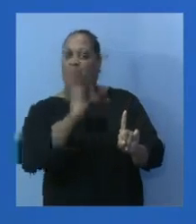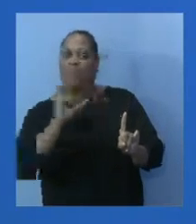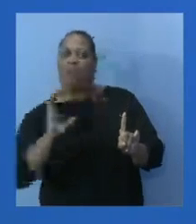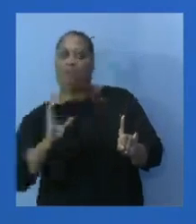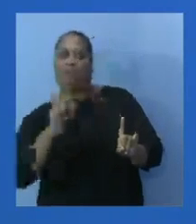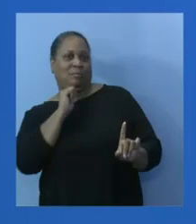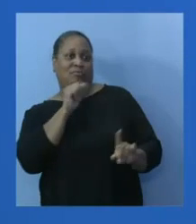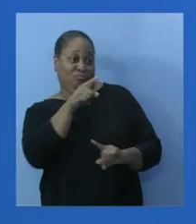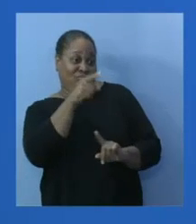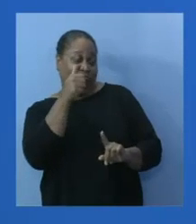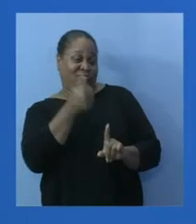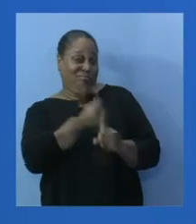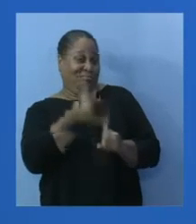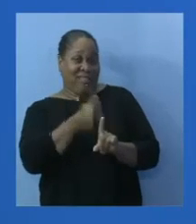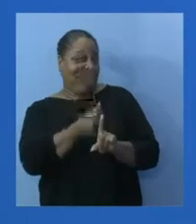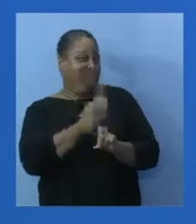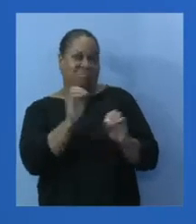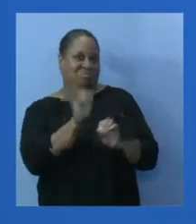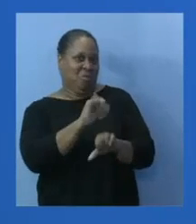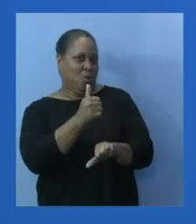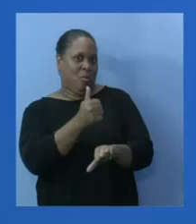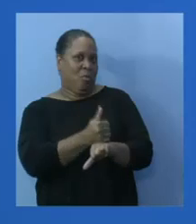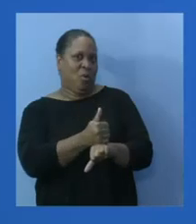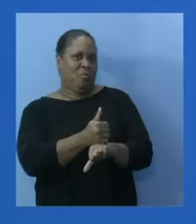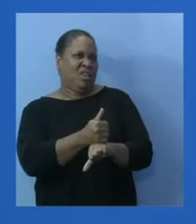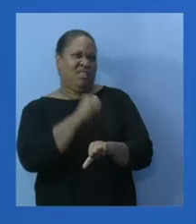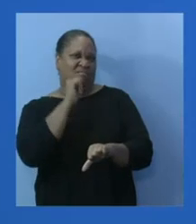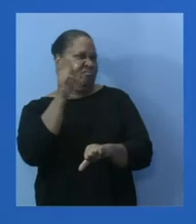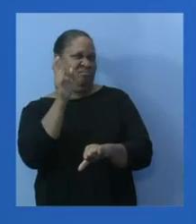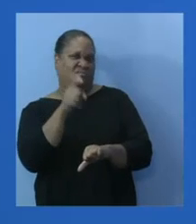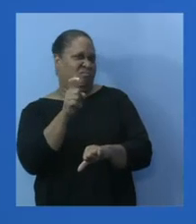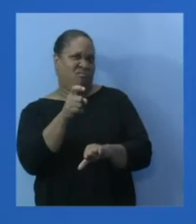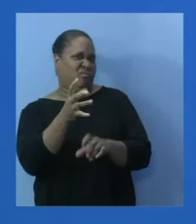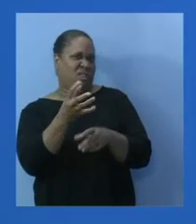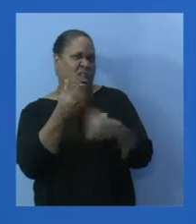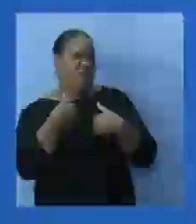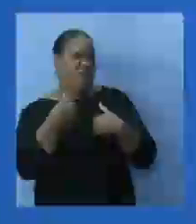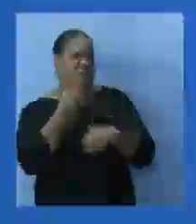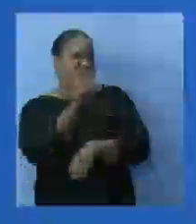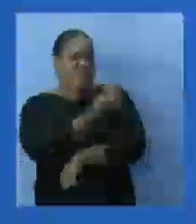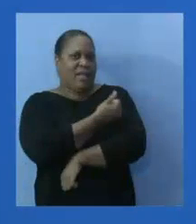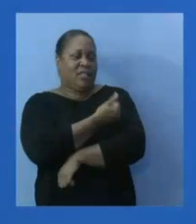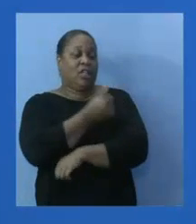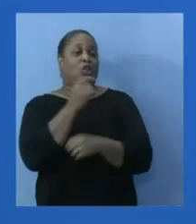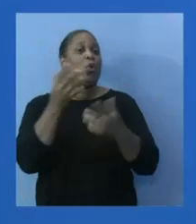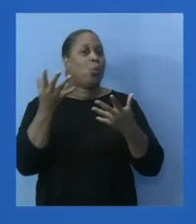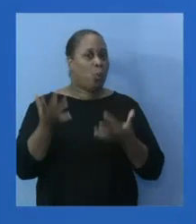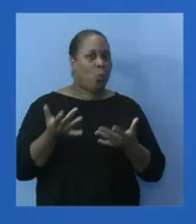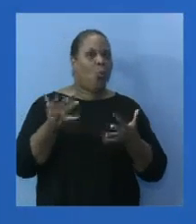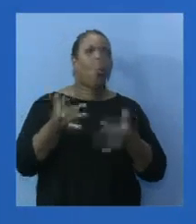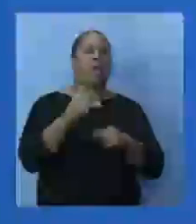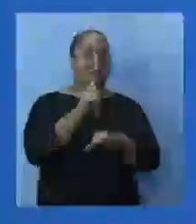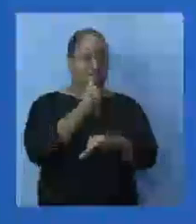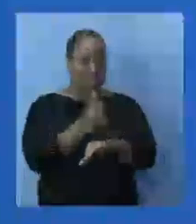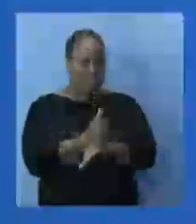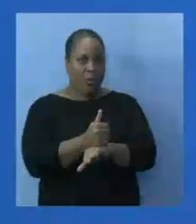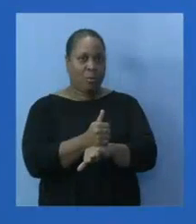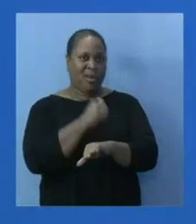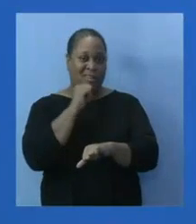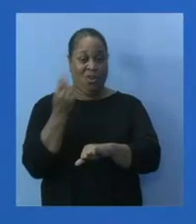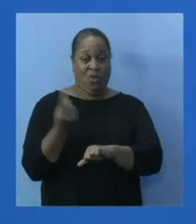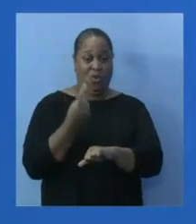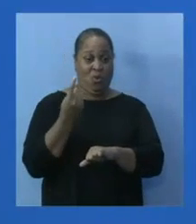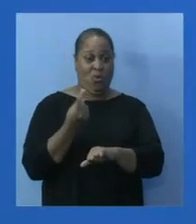if you don't yourself have an appointment, then you will not be able to have the vaccination until you have received an appointment. Not only does that